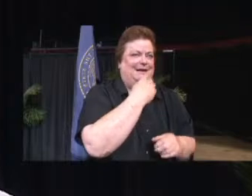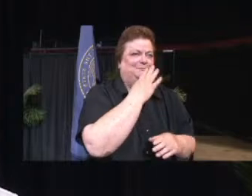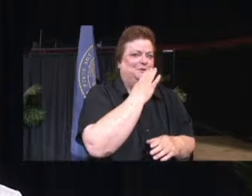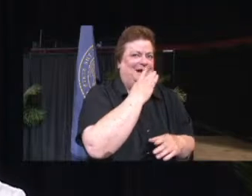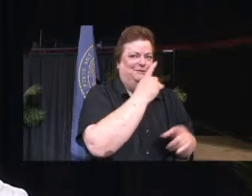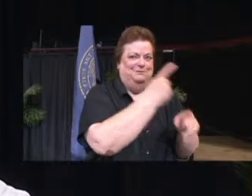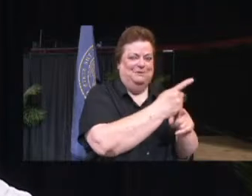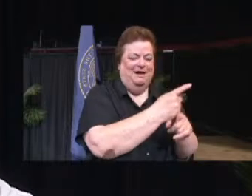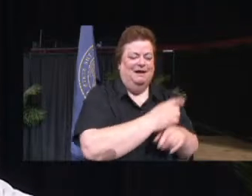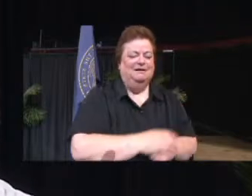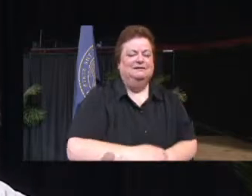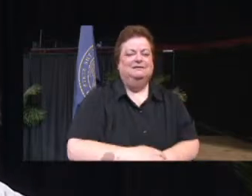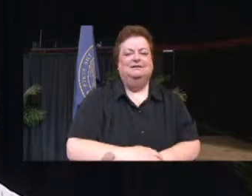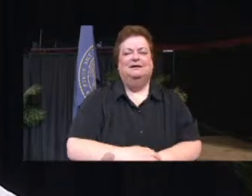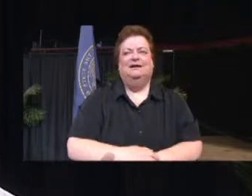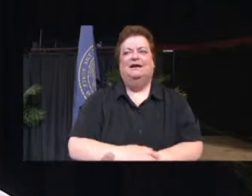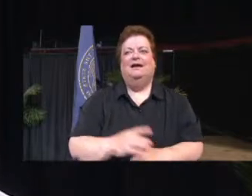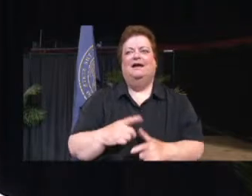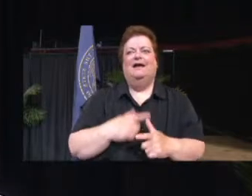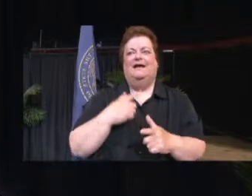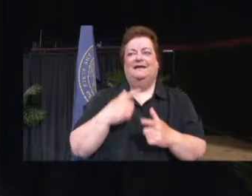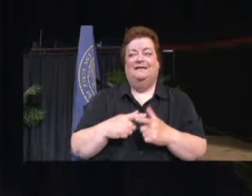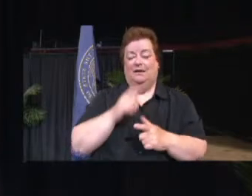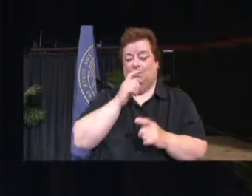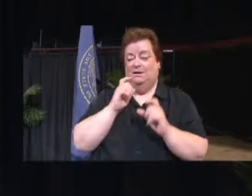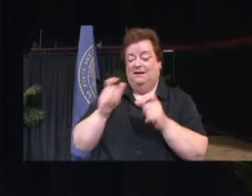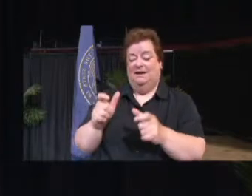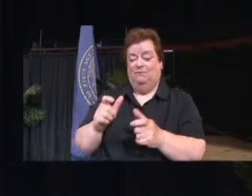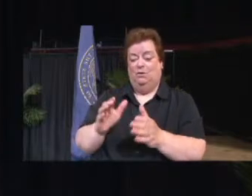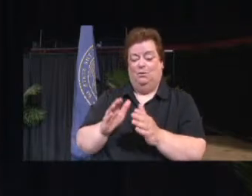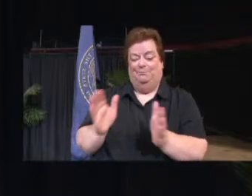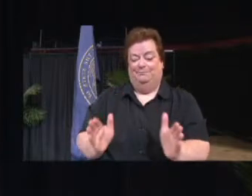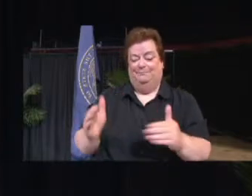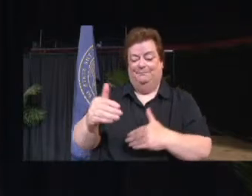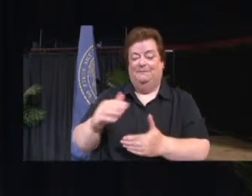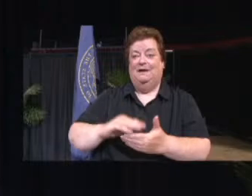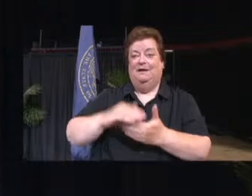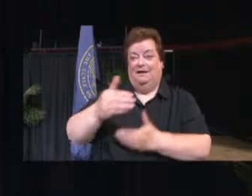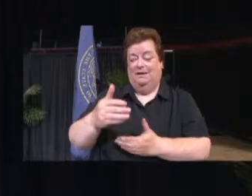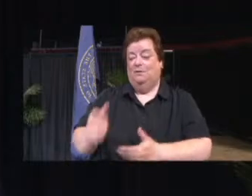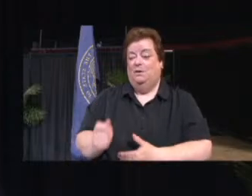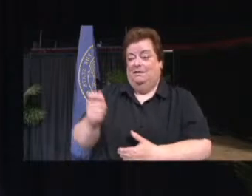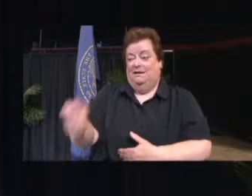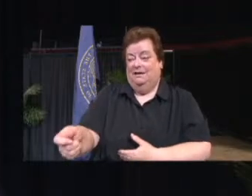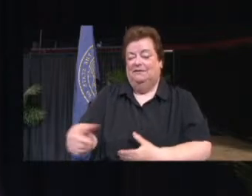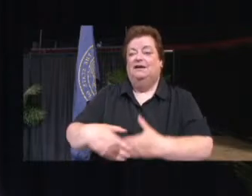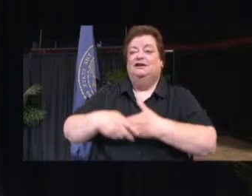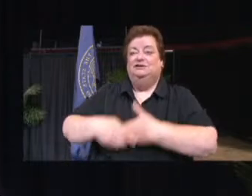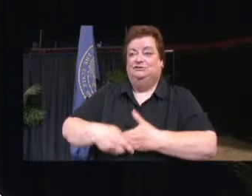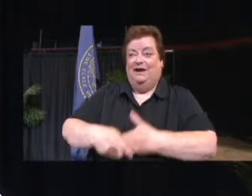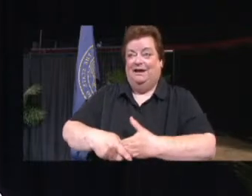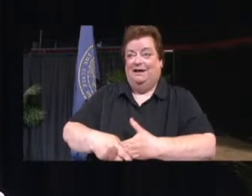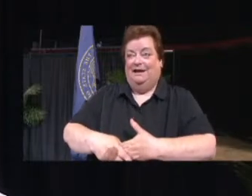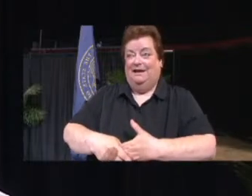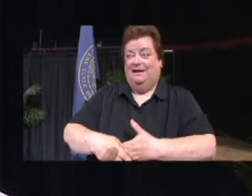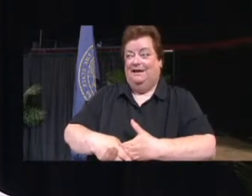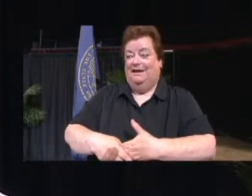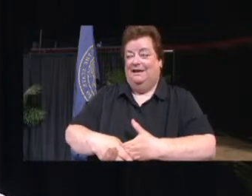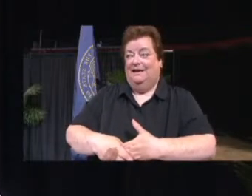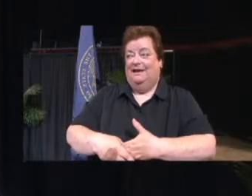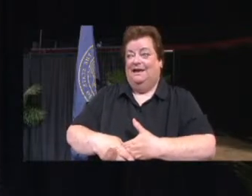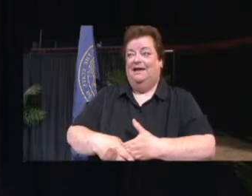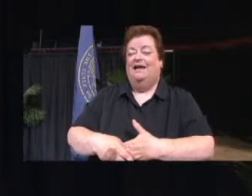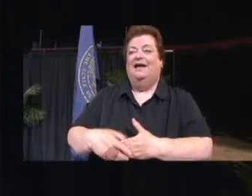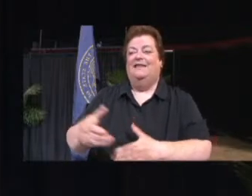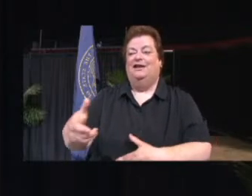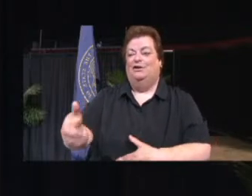going to then be presented with your diploma cover by Mr. Laney Boswell and Dr. Liz Standish. You're going to shake their hand. You're going to grab the diploma